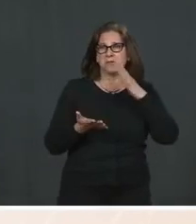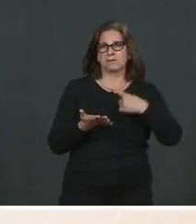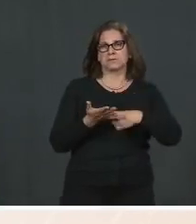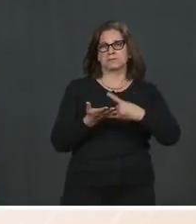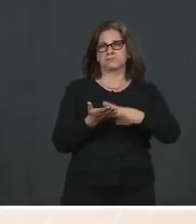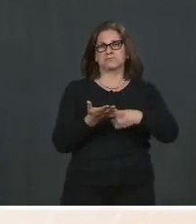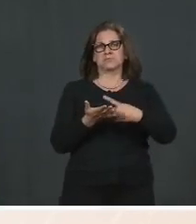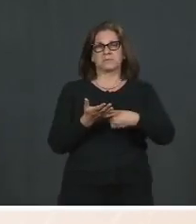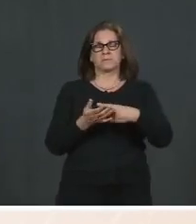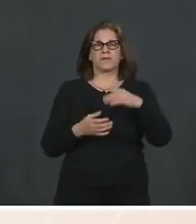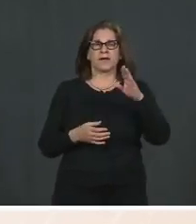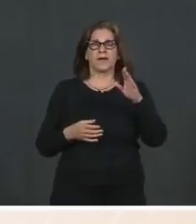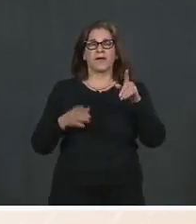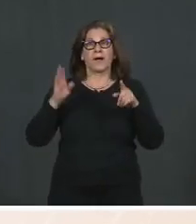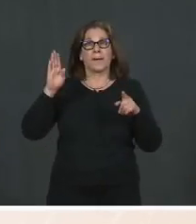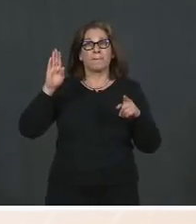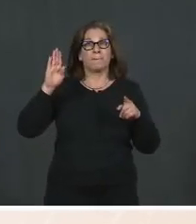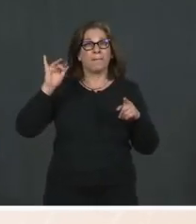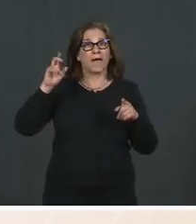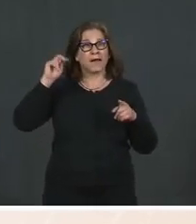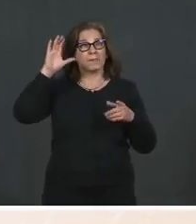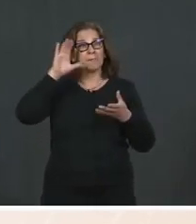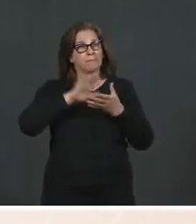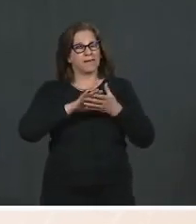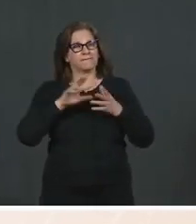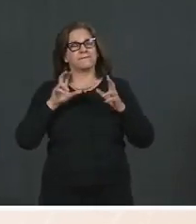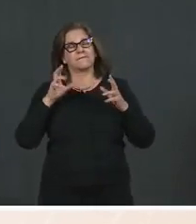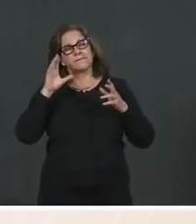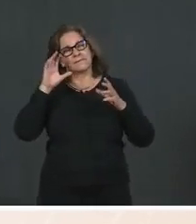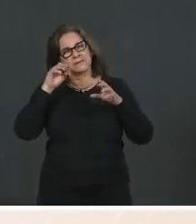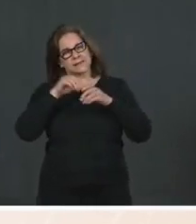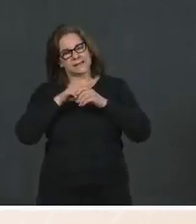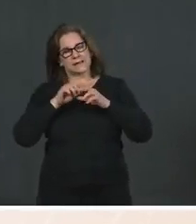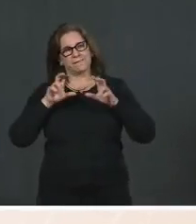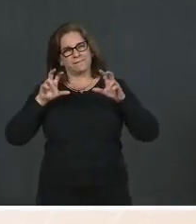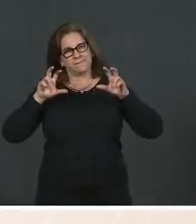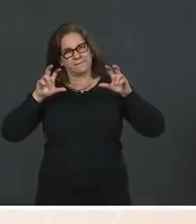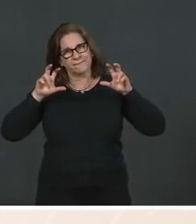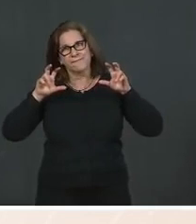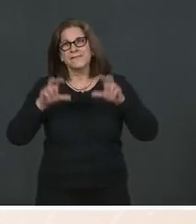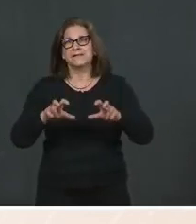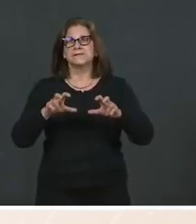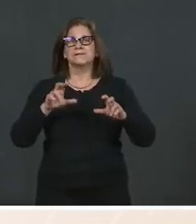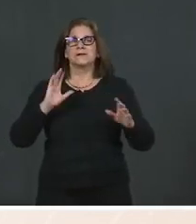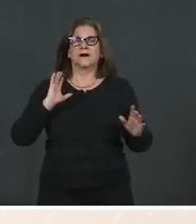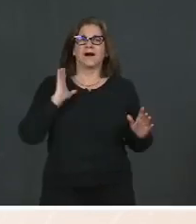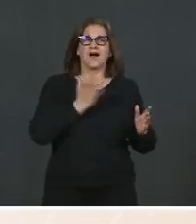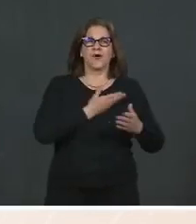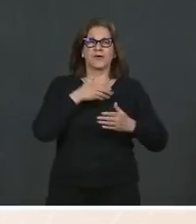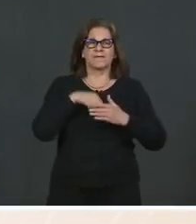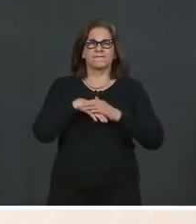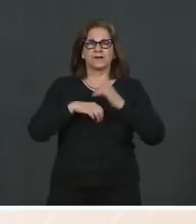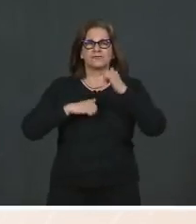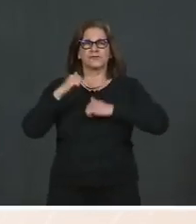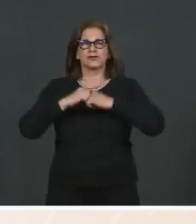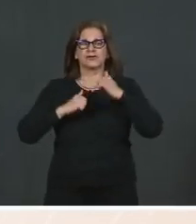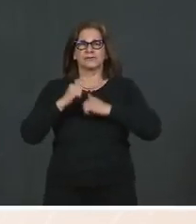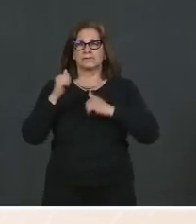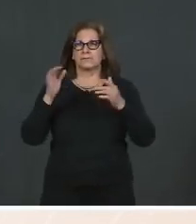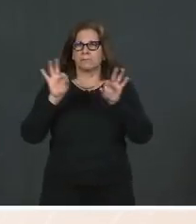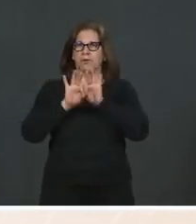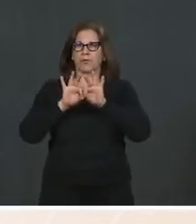that investing in our infrastructure, continuing to create good-paying union jobs is front and center. But he also believes that we have an opportunity